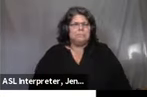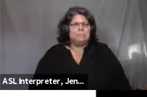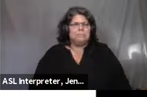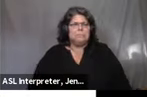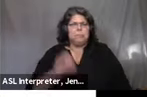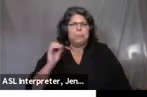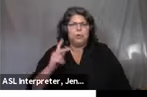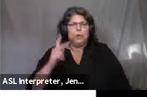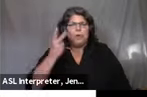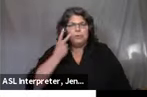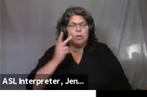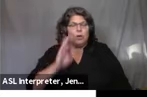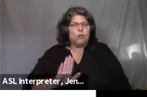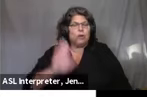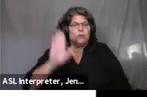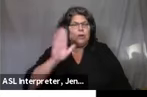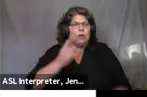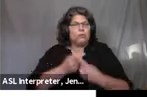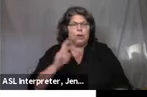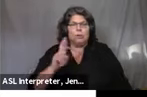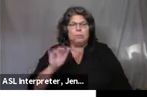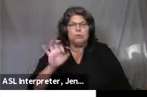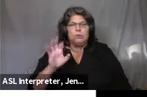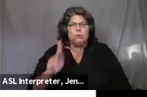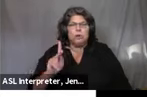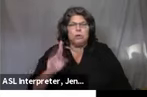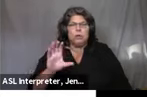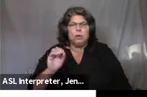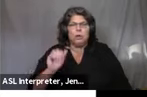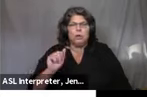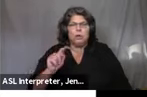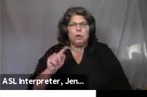Okay, I see a raised hand from Rick Coates.